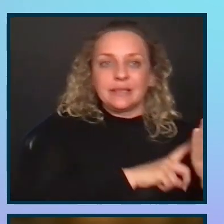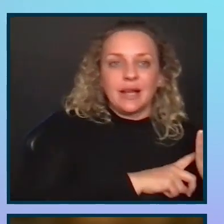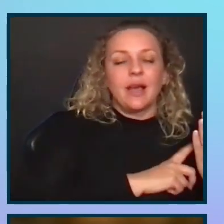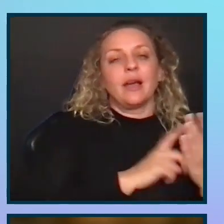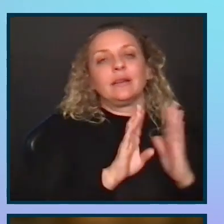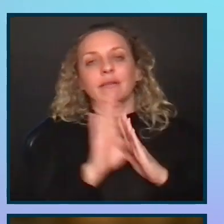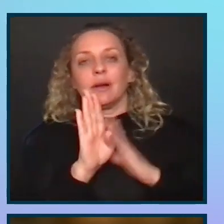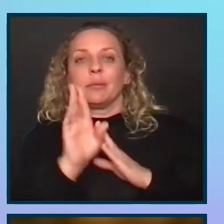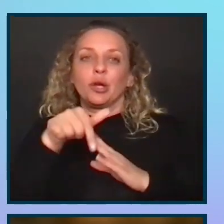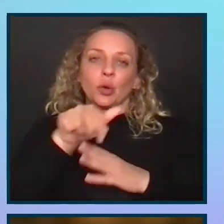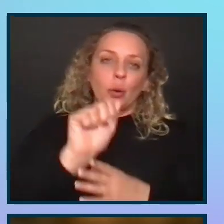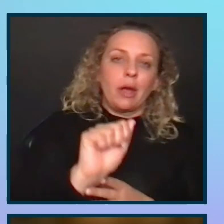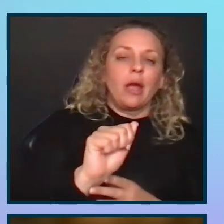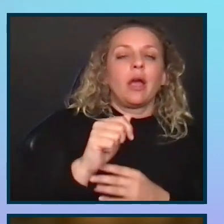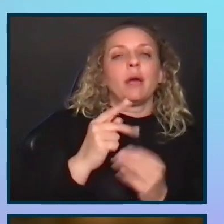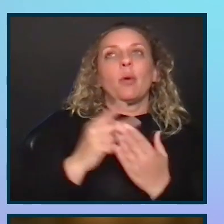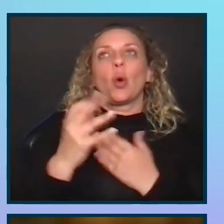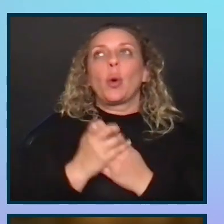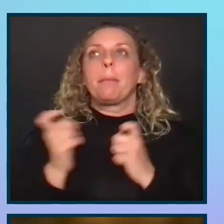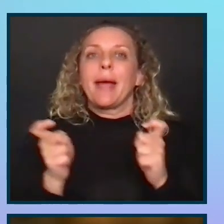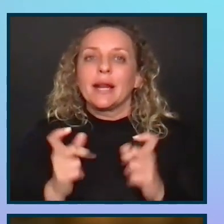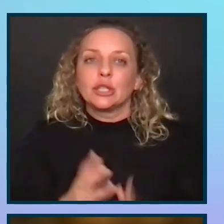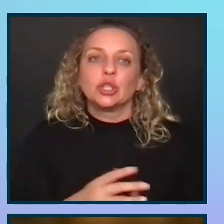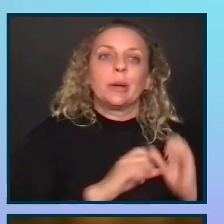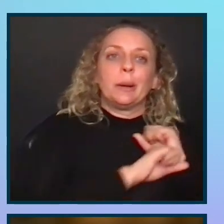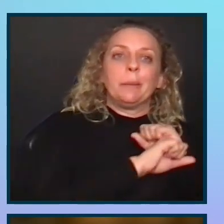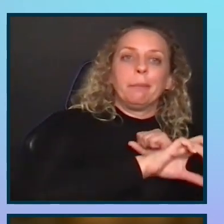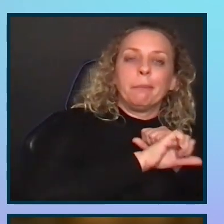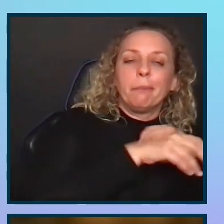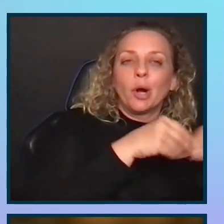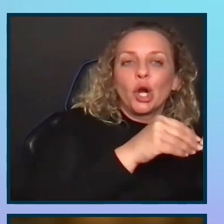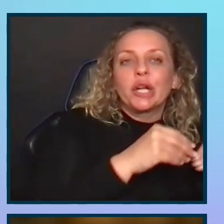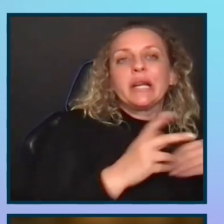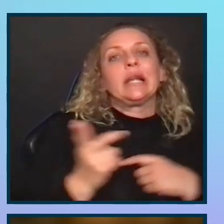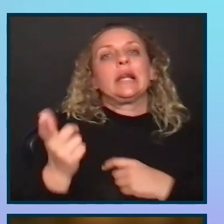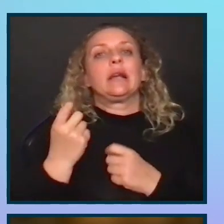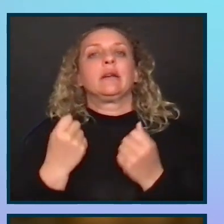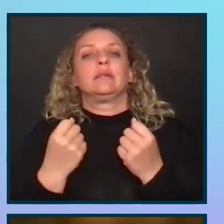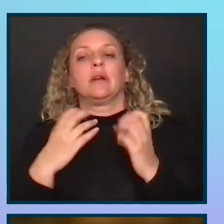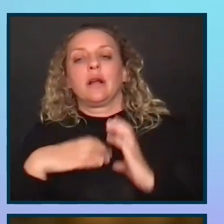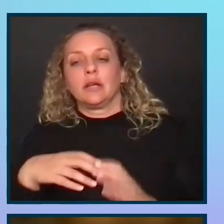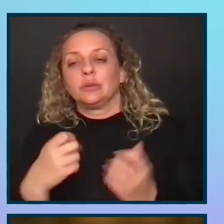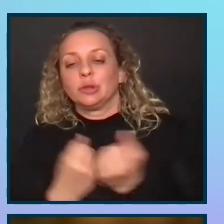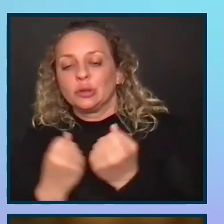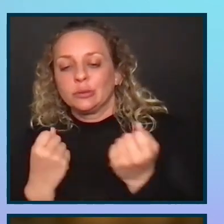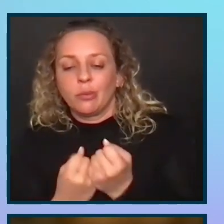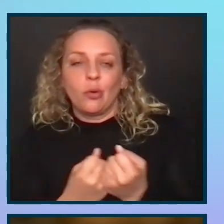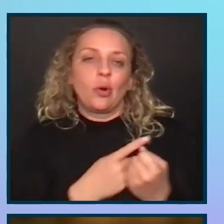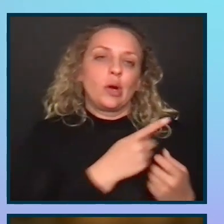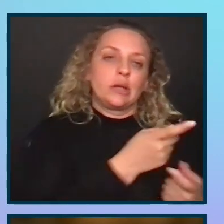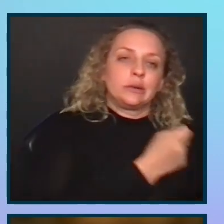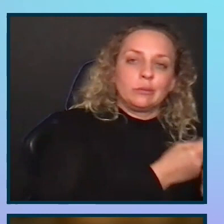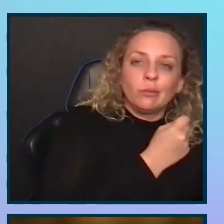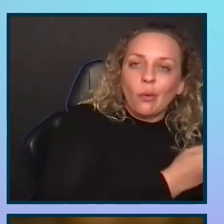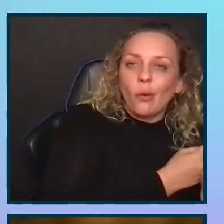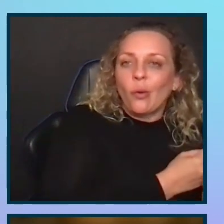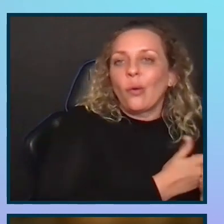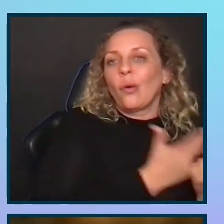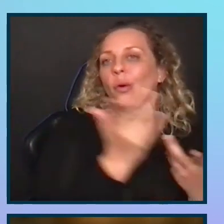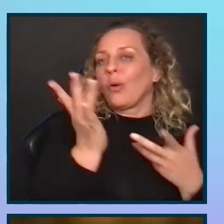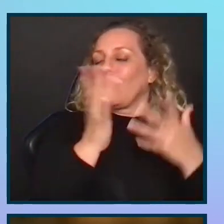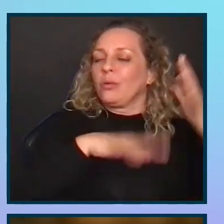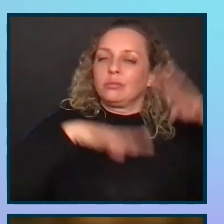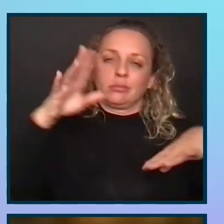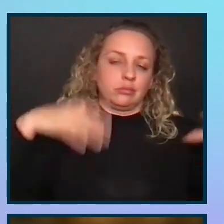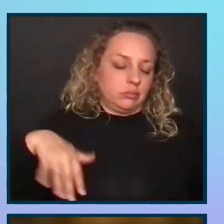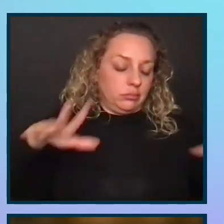QA, program managers, marketing, customer support or player support, and